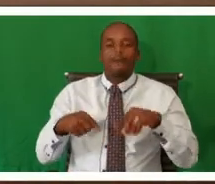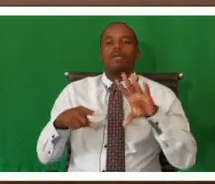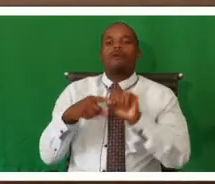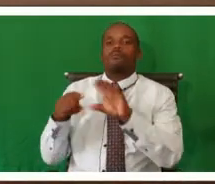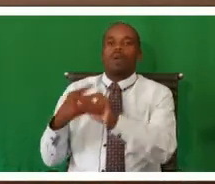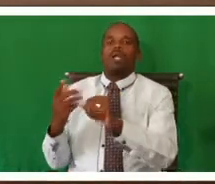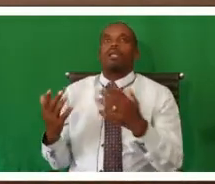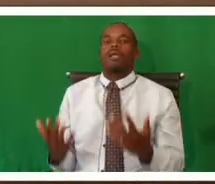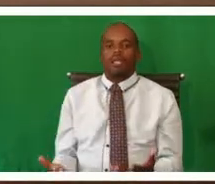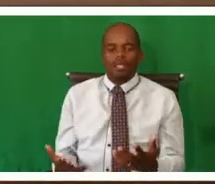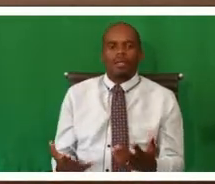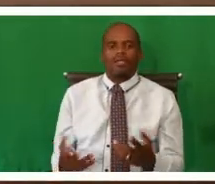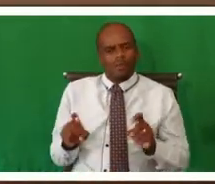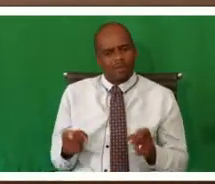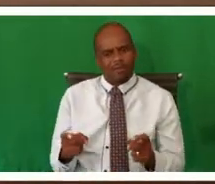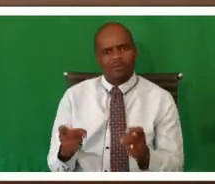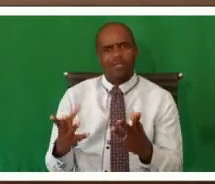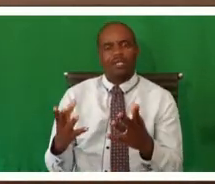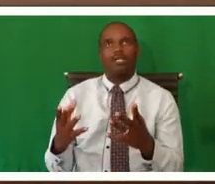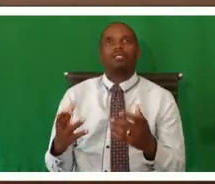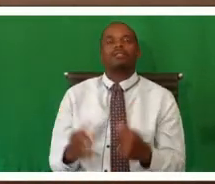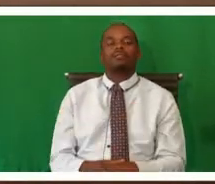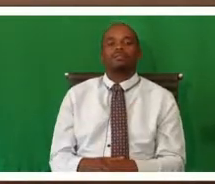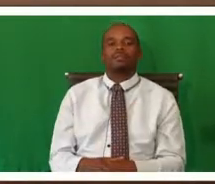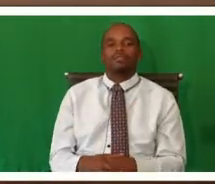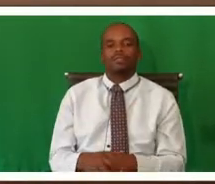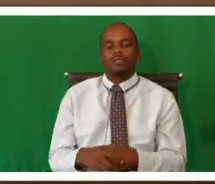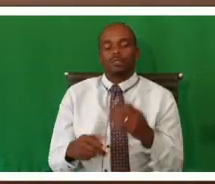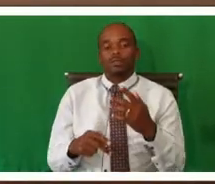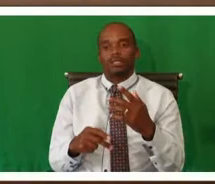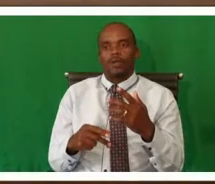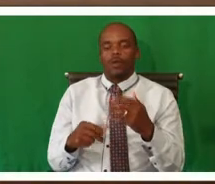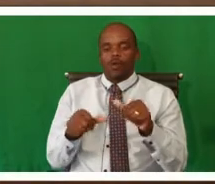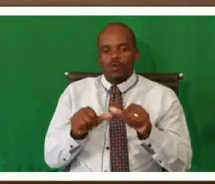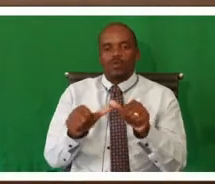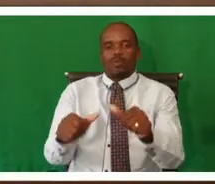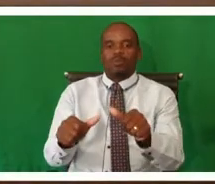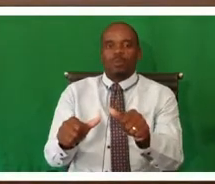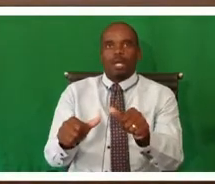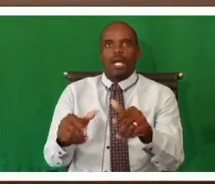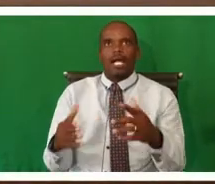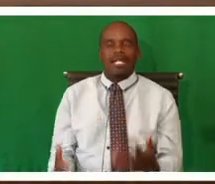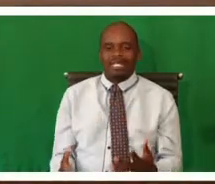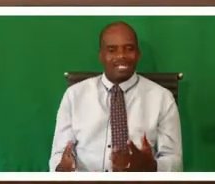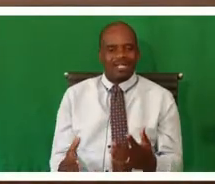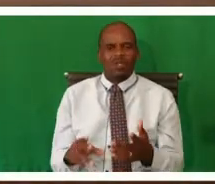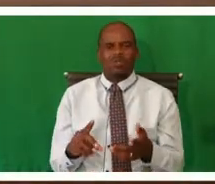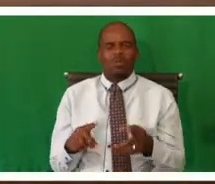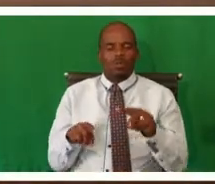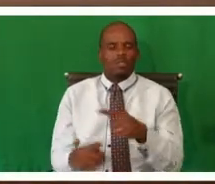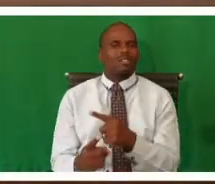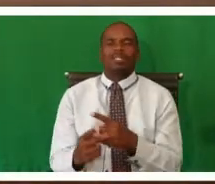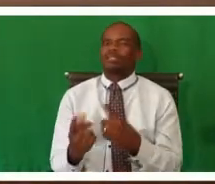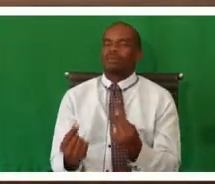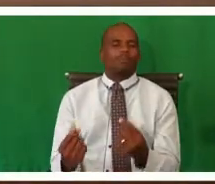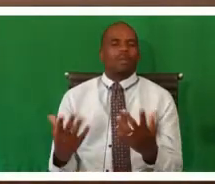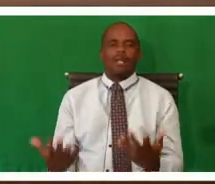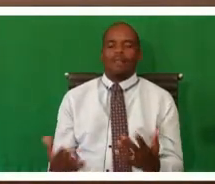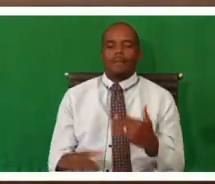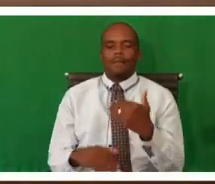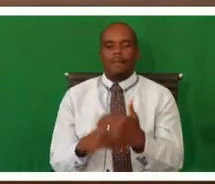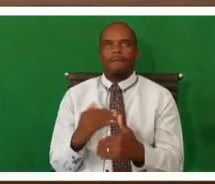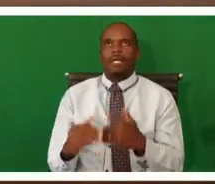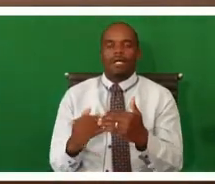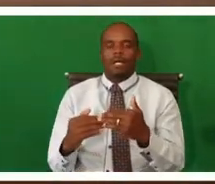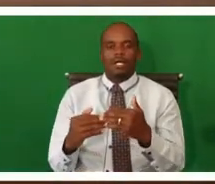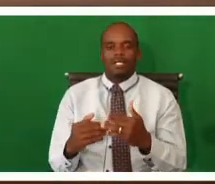to scale up and roll out processes. A lot is happening and this put us a step closer to